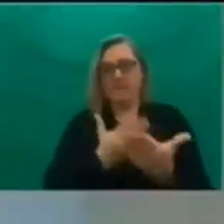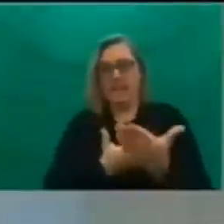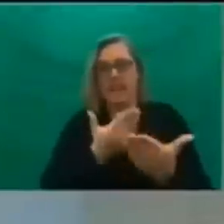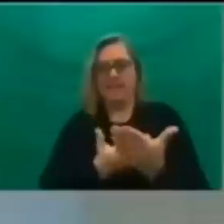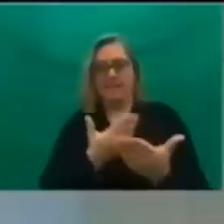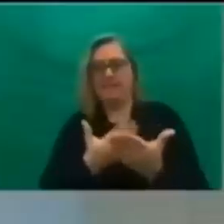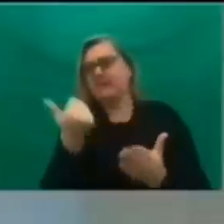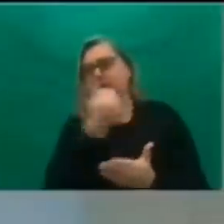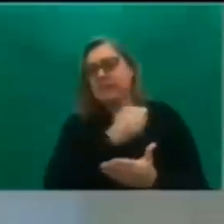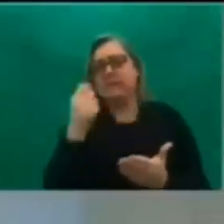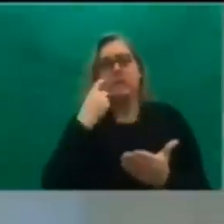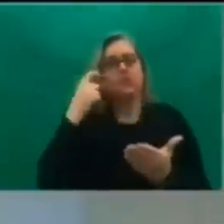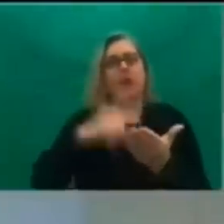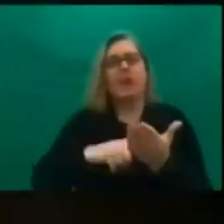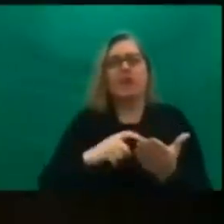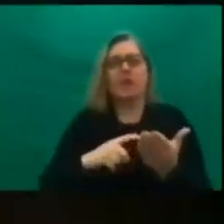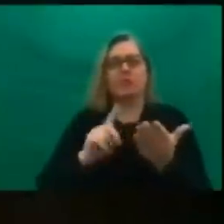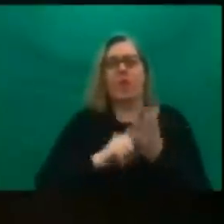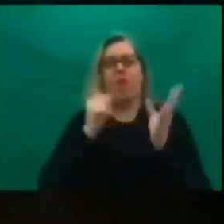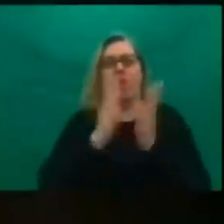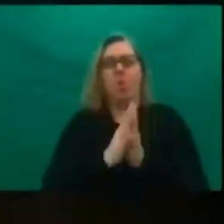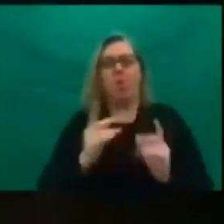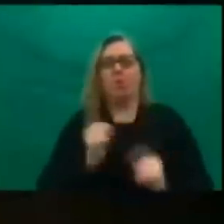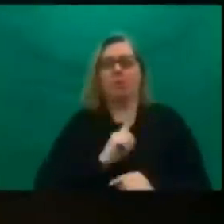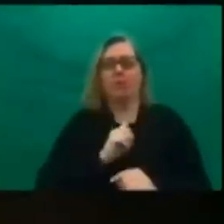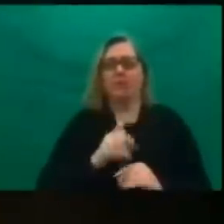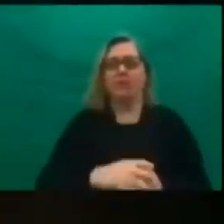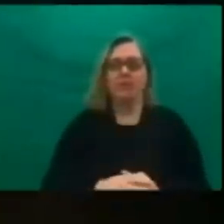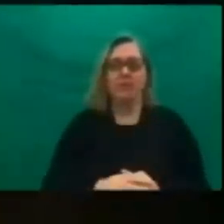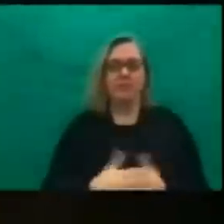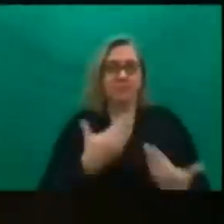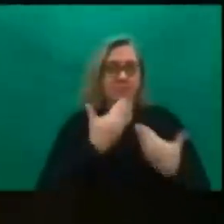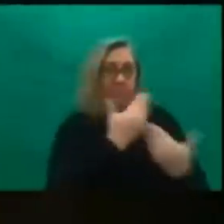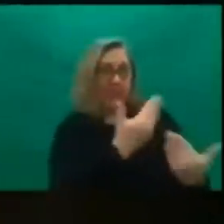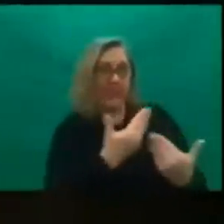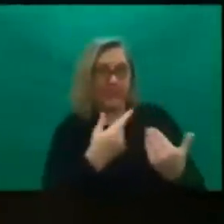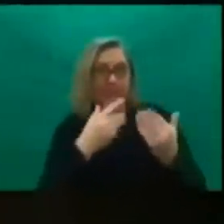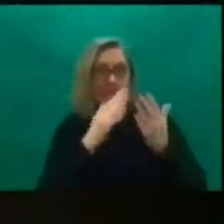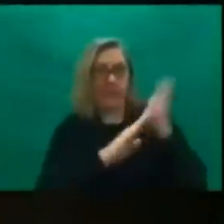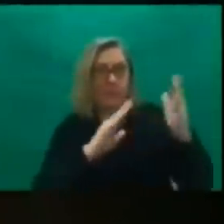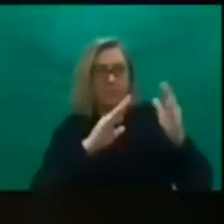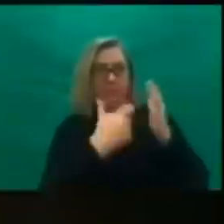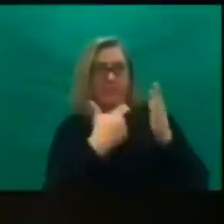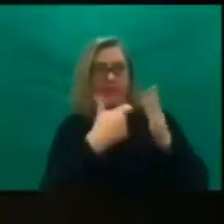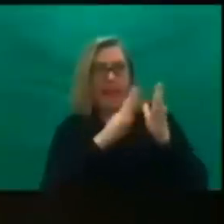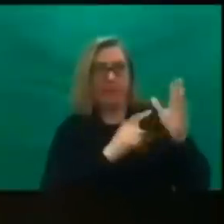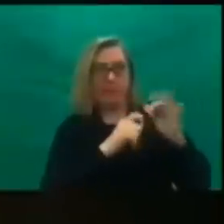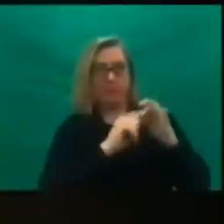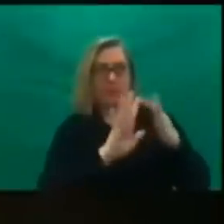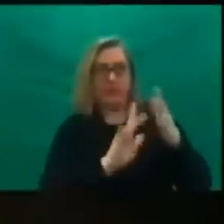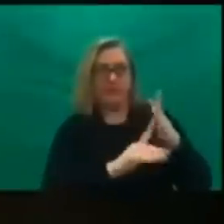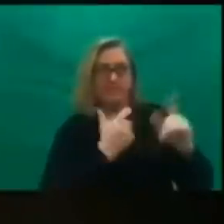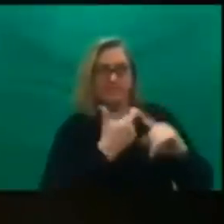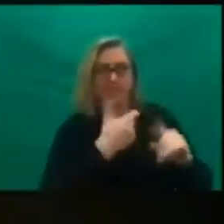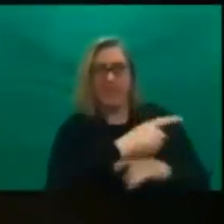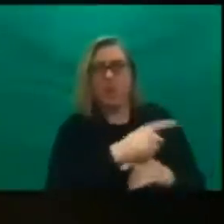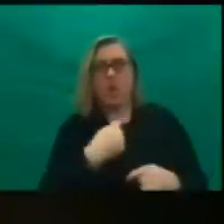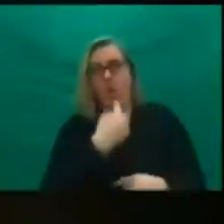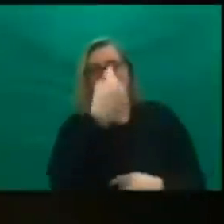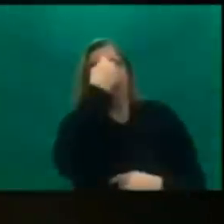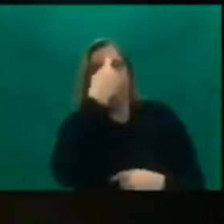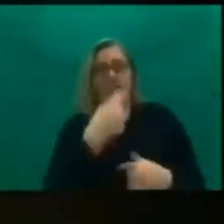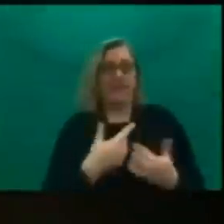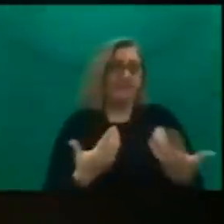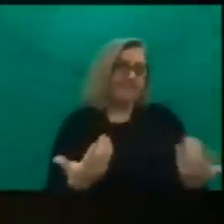recognised by law? Thank you, Mr. Lembrick. And I think, you know, it's obviously